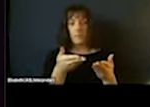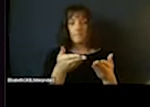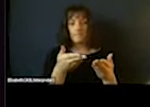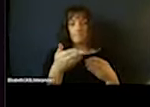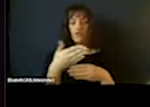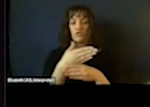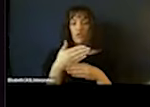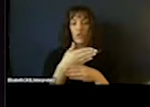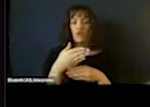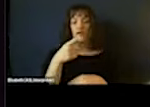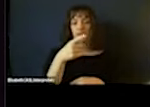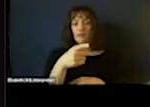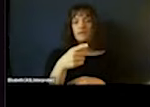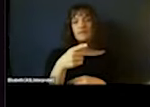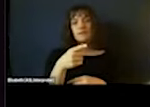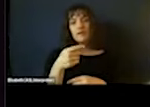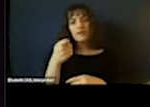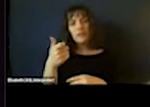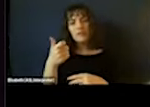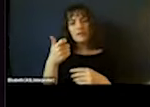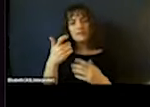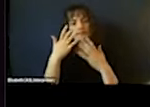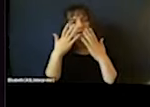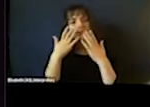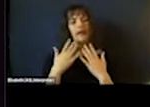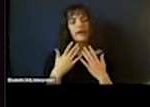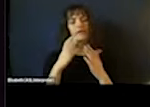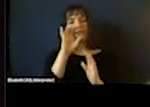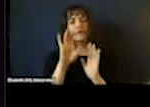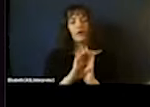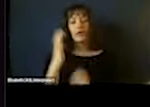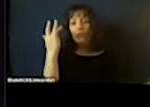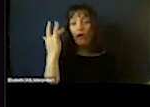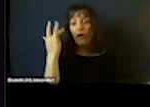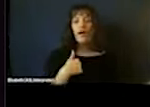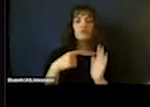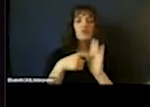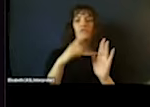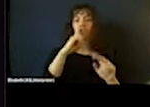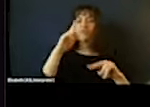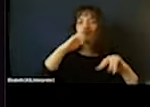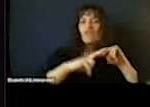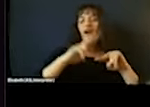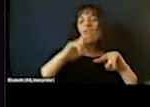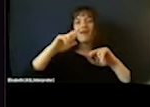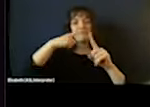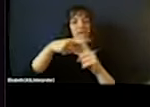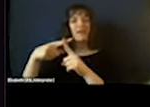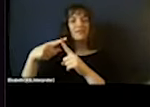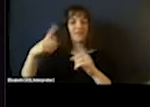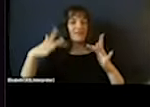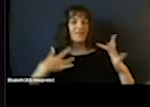sharing this little bit sad photo also, because I showed you a lot of fun and positive and kind